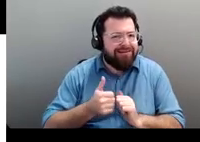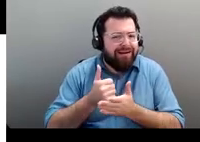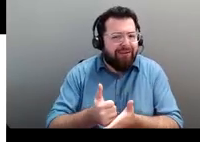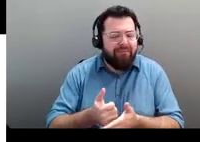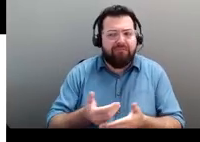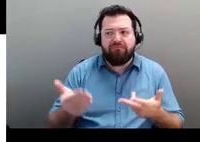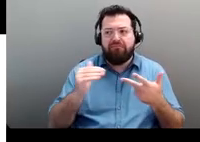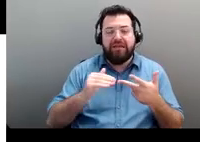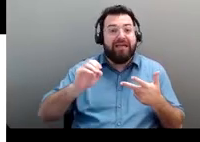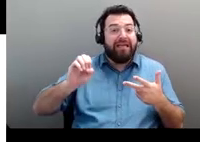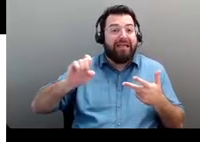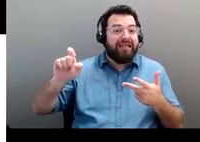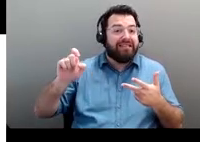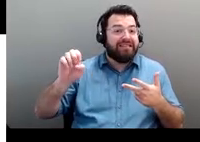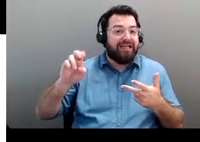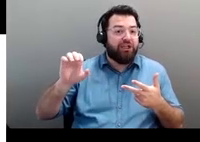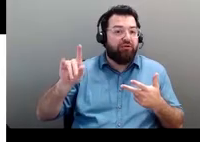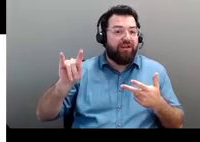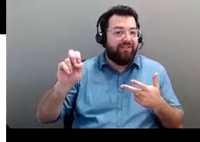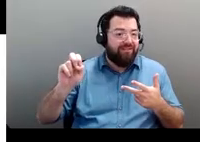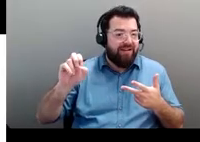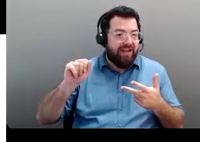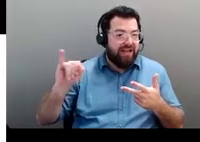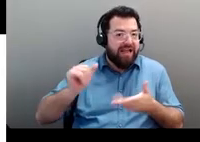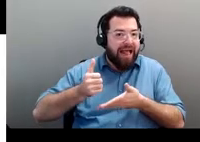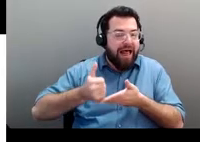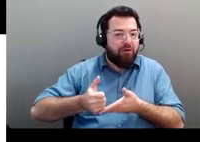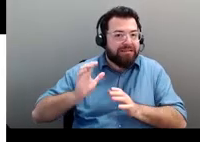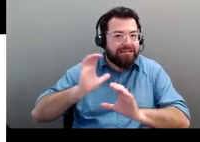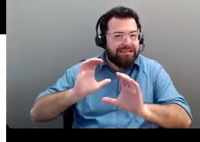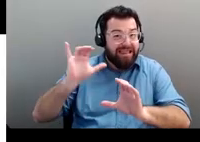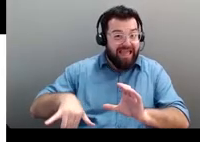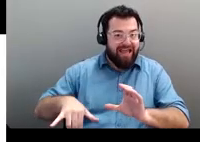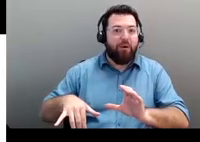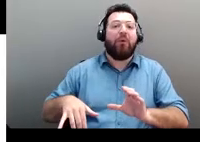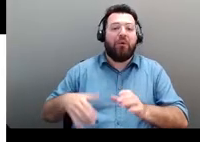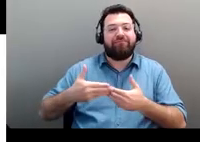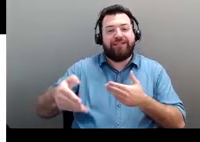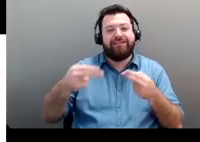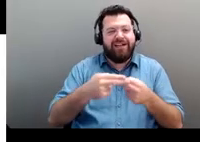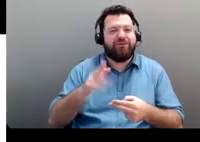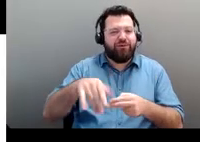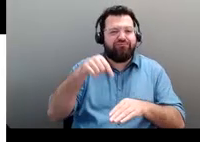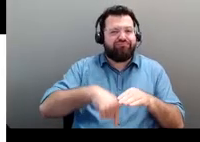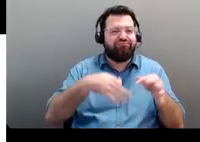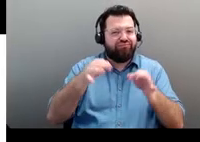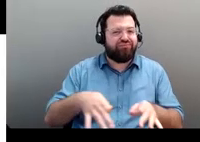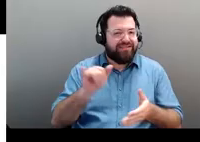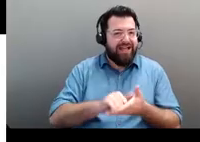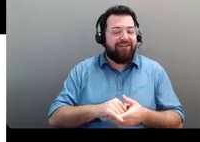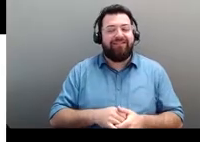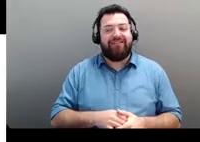help seeking? What is that? Which we'll talk about in the next couple of slides. Um, yeah, so just having an awareness